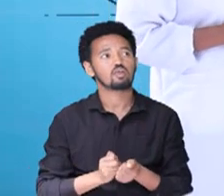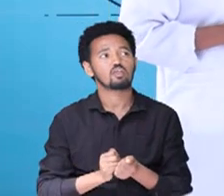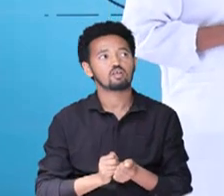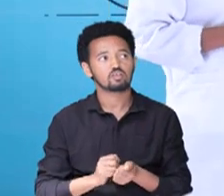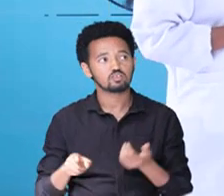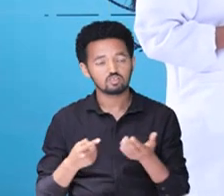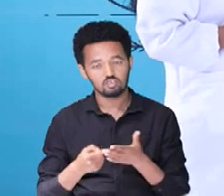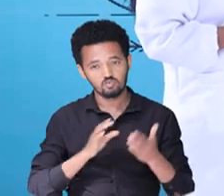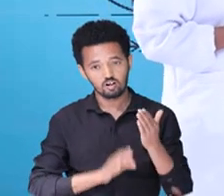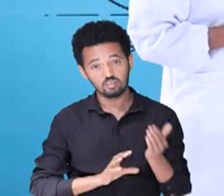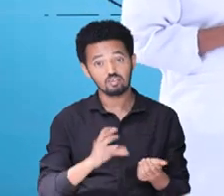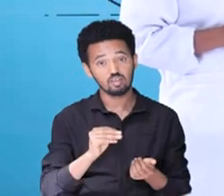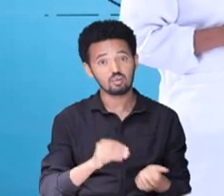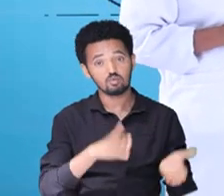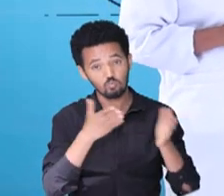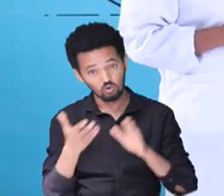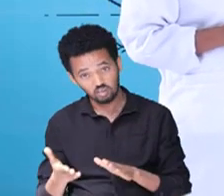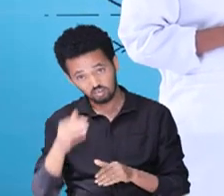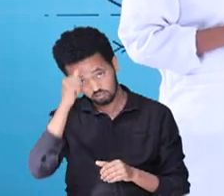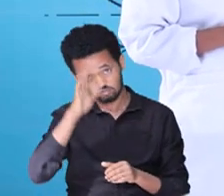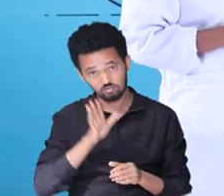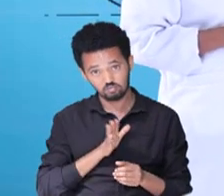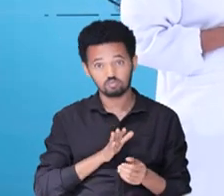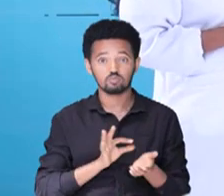Fertility and mortality are a biological factor.